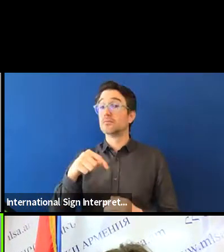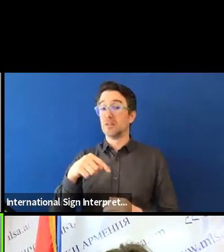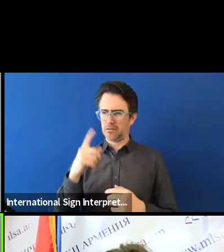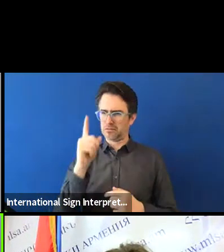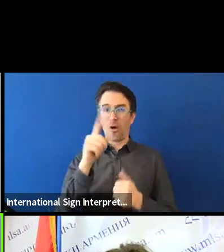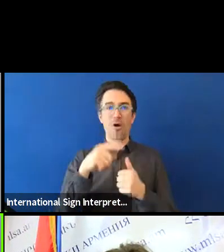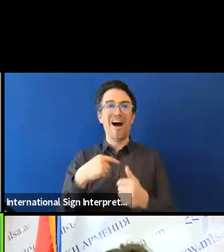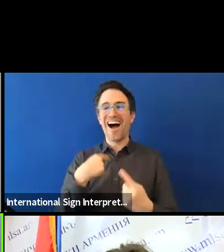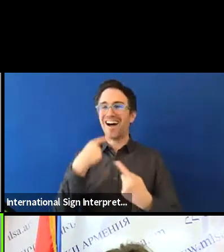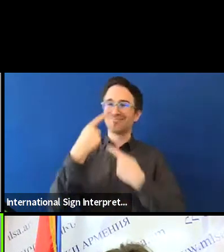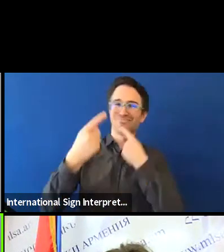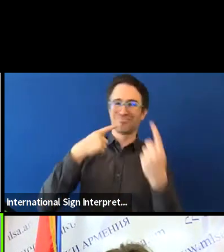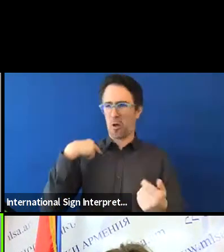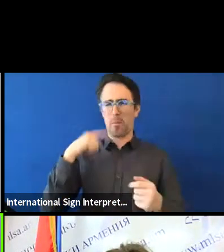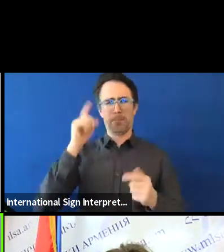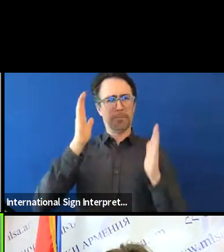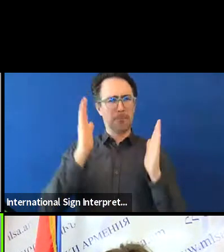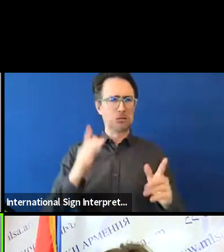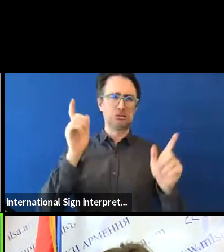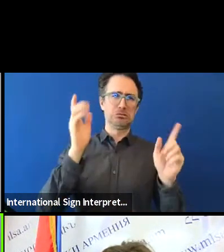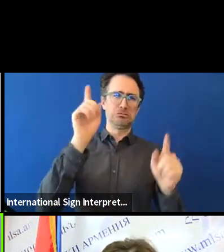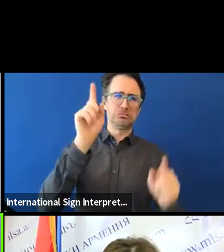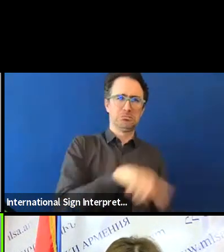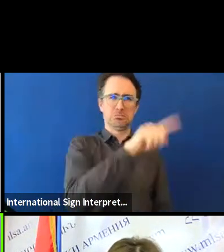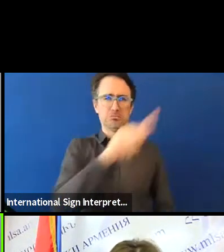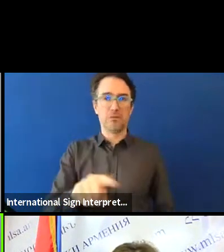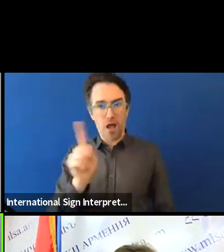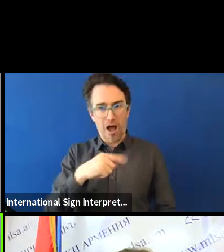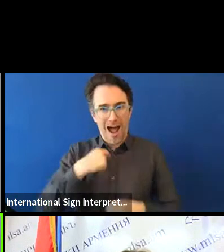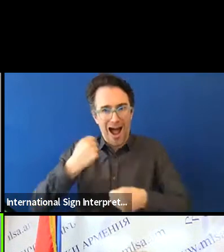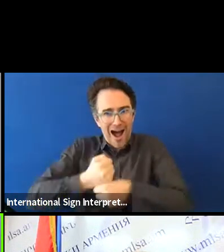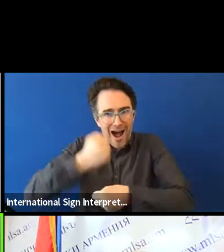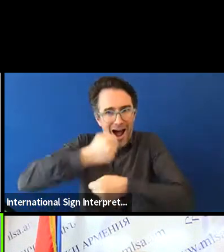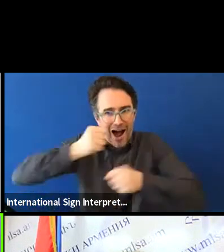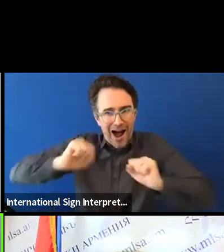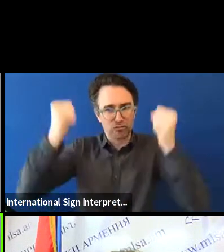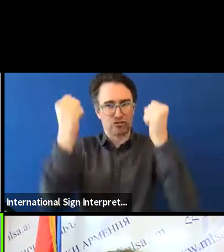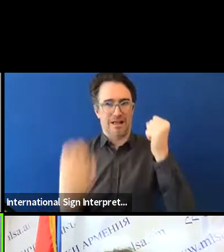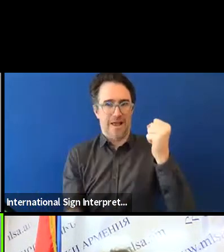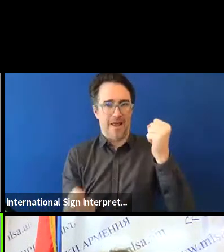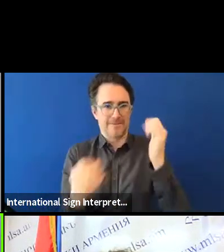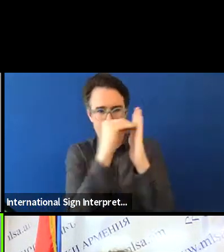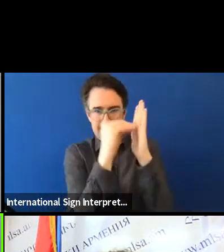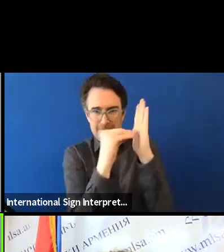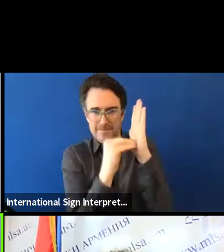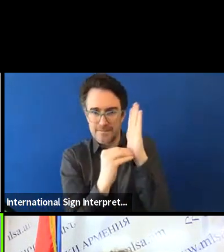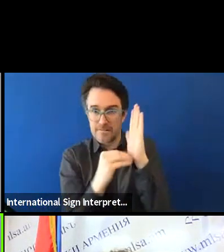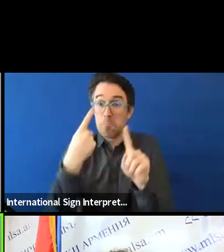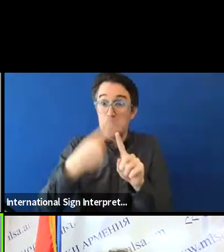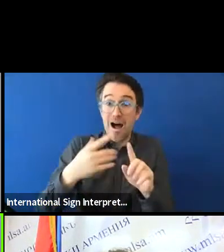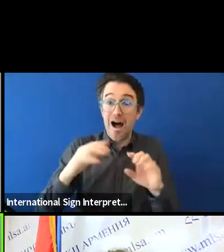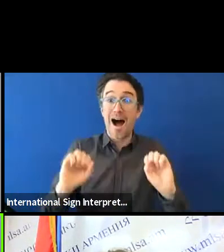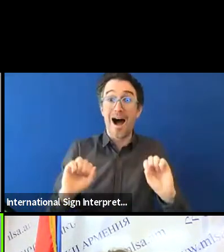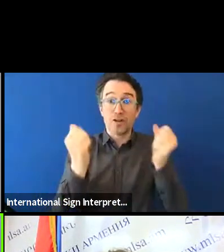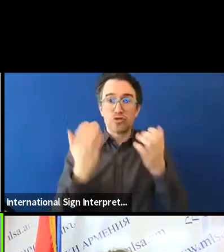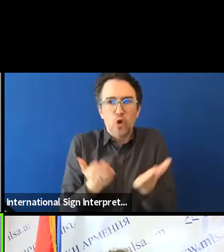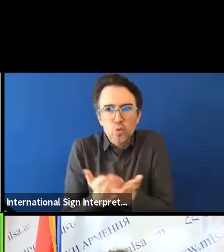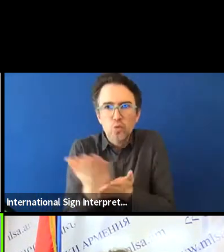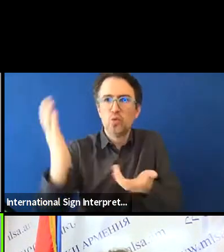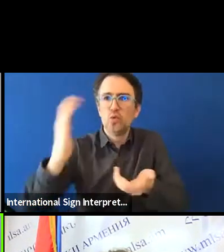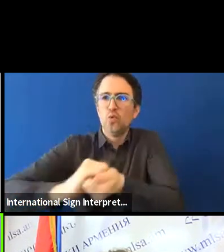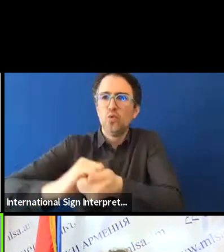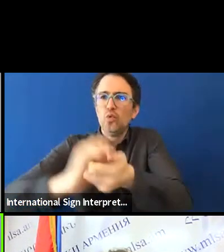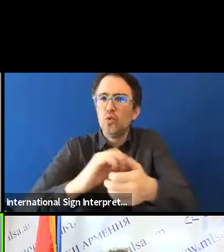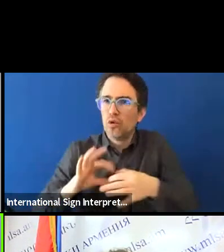to achieving tangible results and progress. And I'm delighted to have the opportunity today